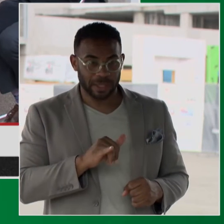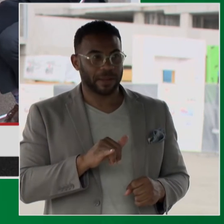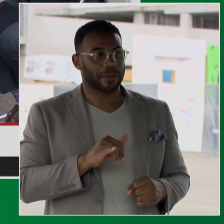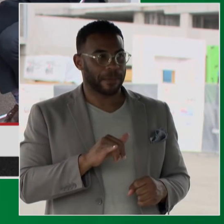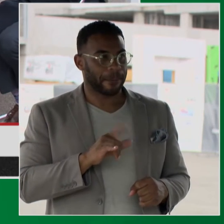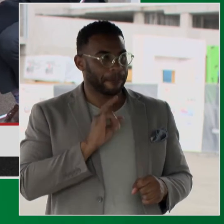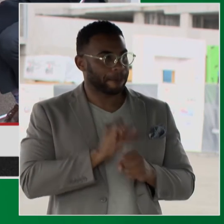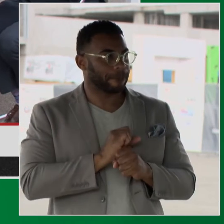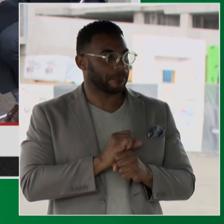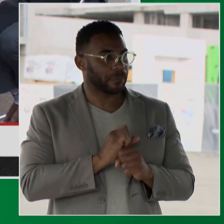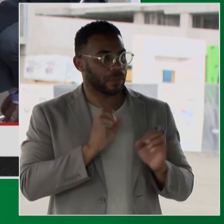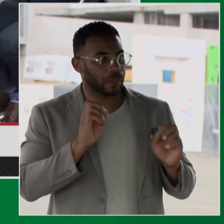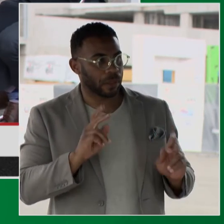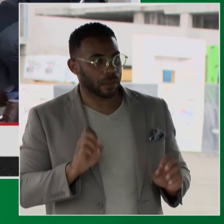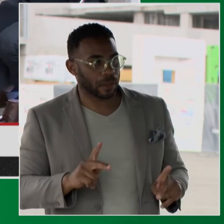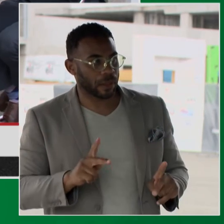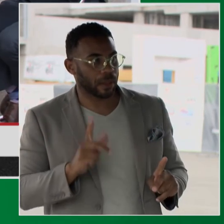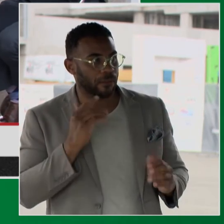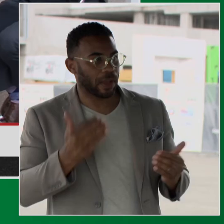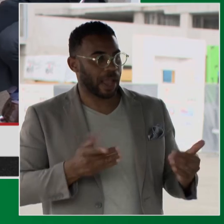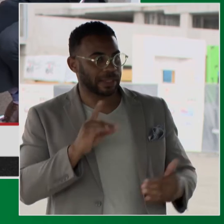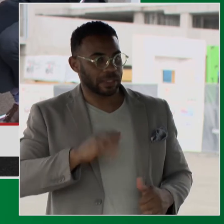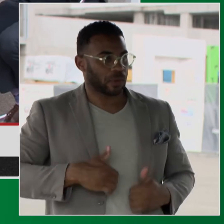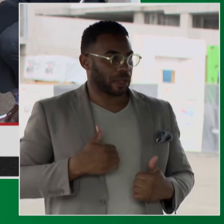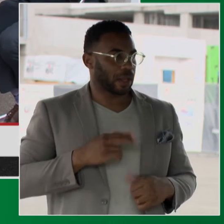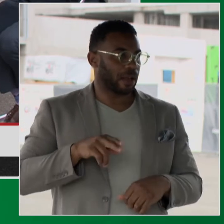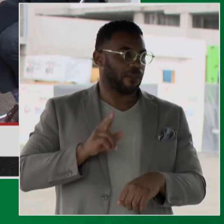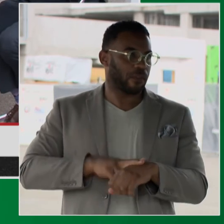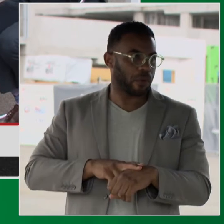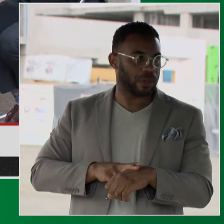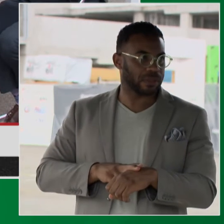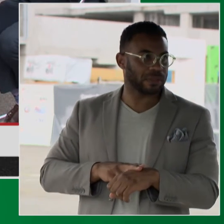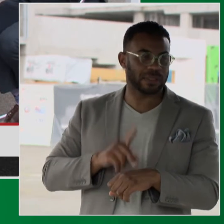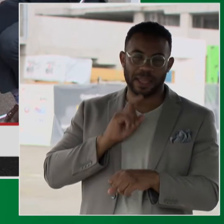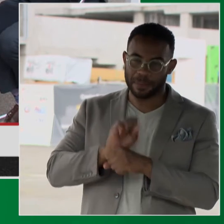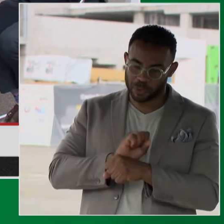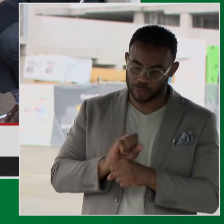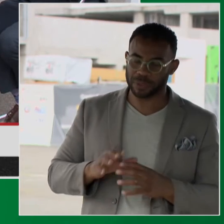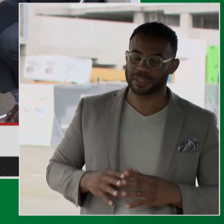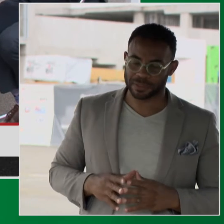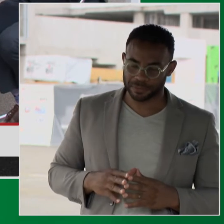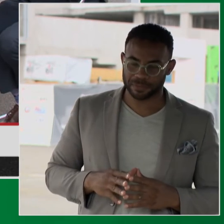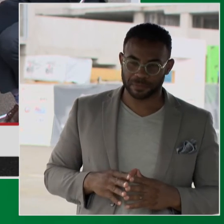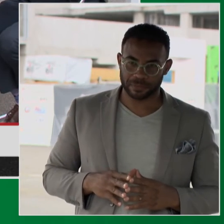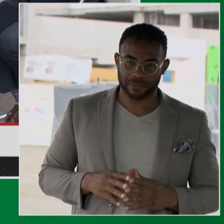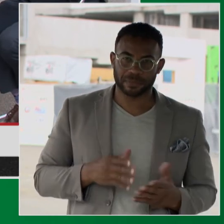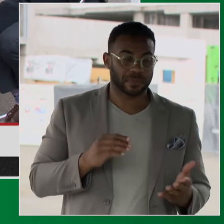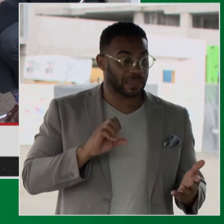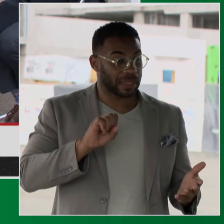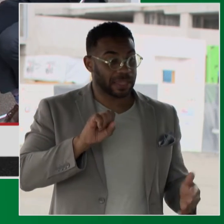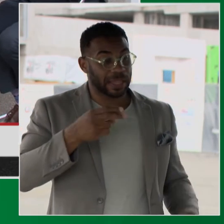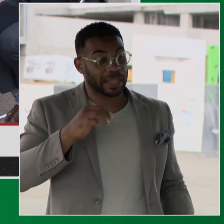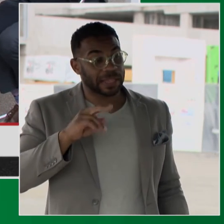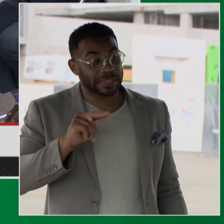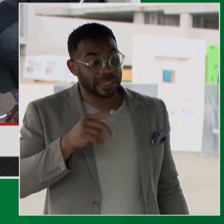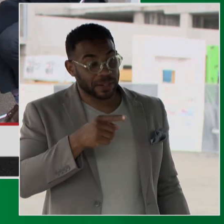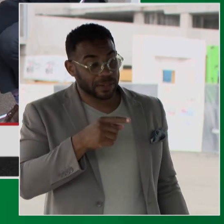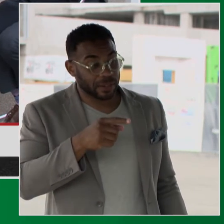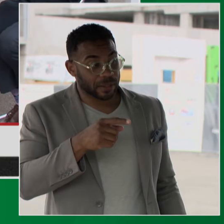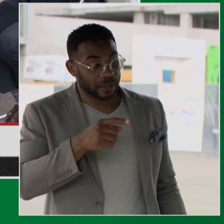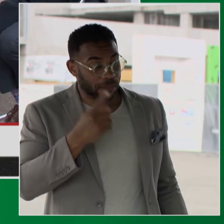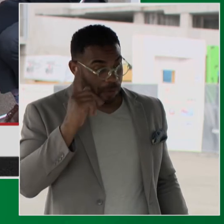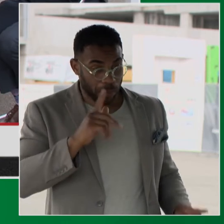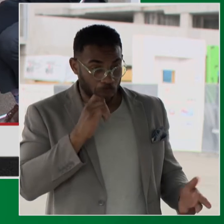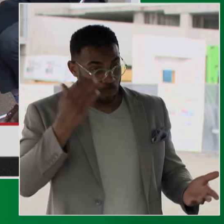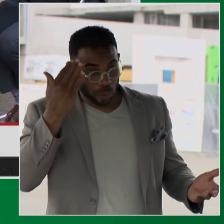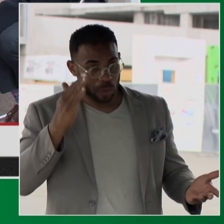real commitments to hire DC residents. Yes, sir. Having a lot of teeth. Absolutely. Yes, sir. Great. And Sharon, for folks who